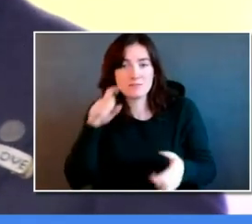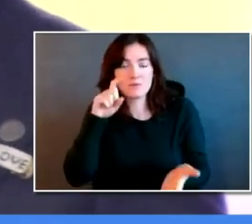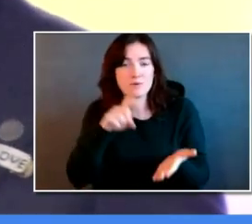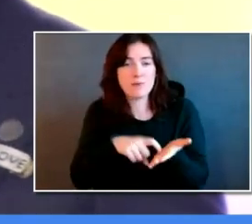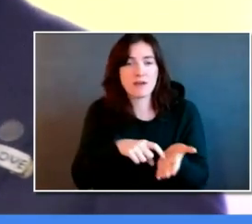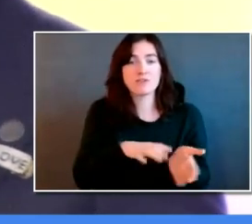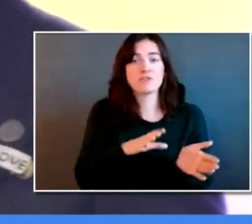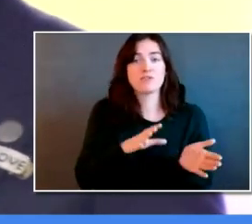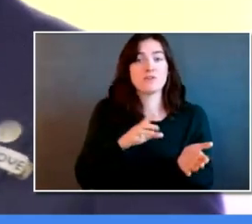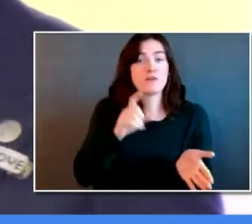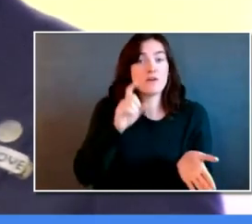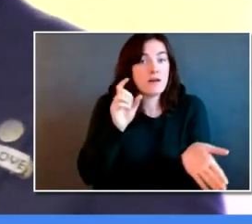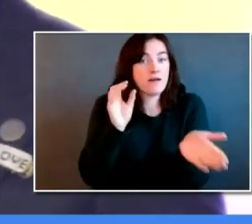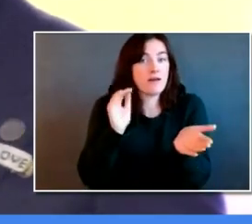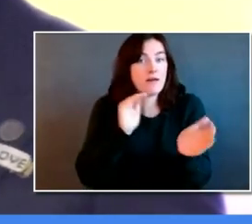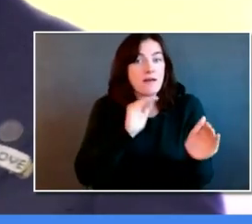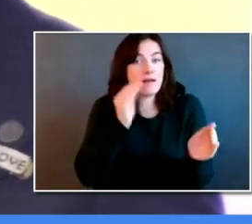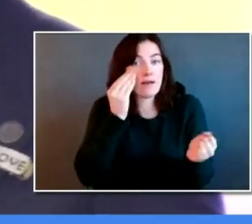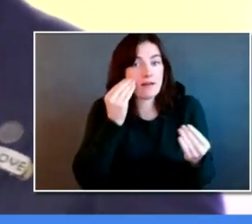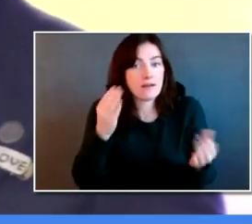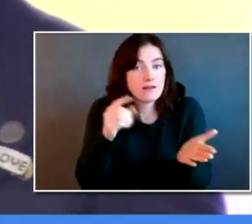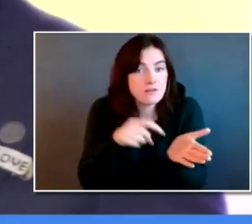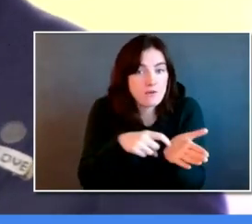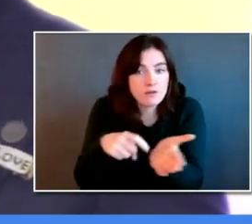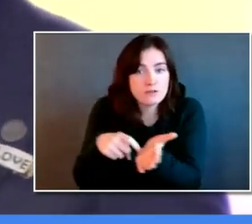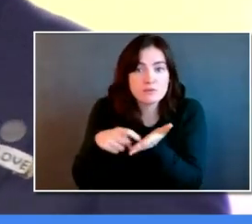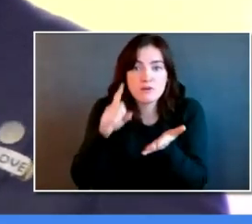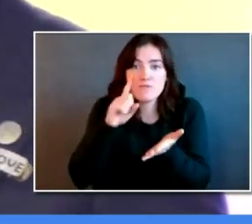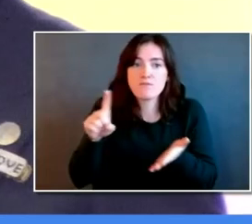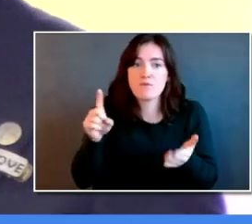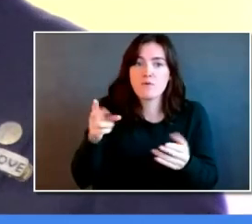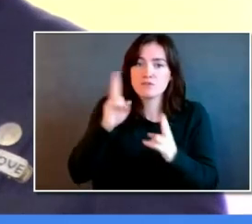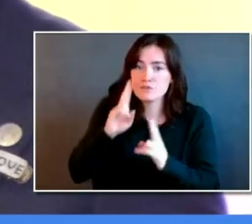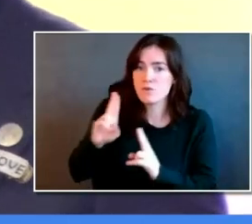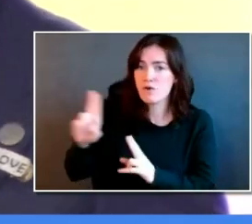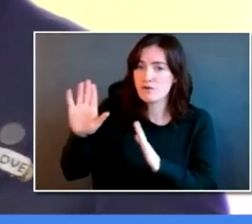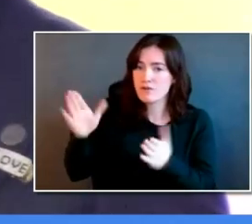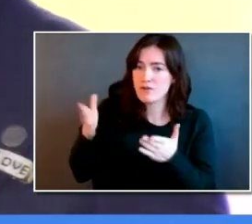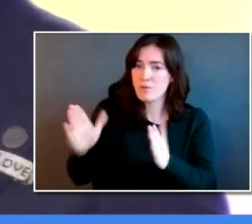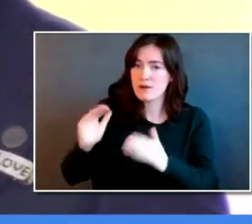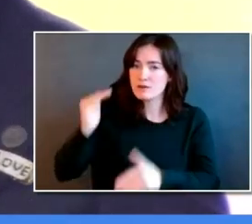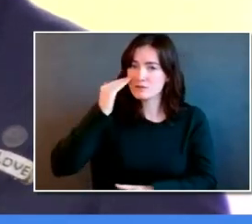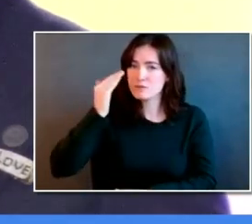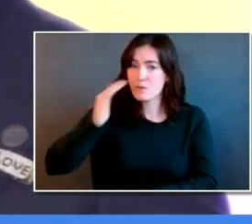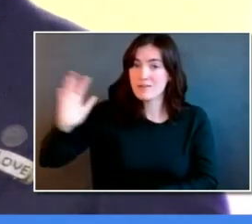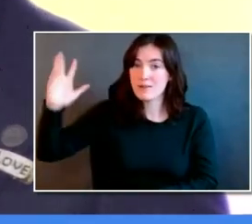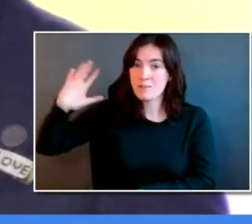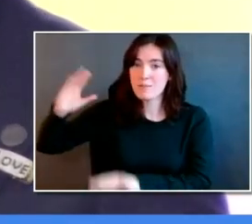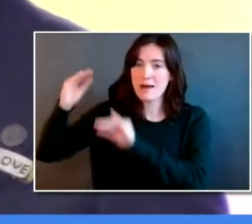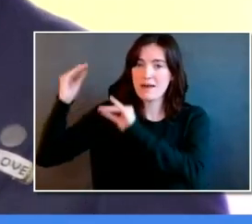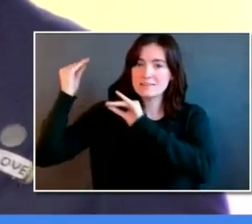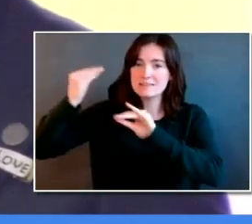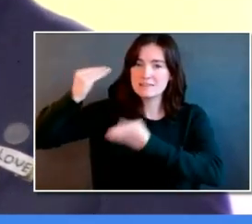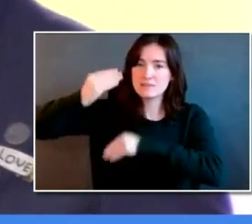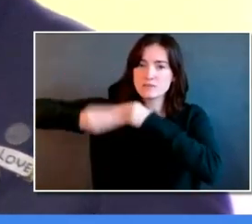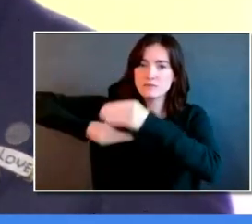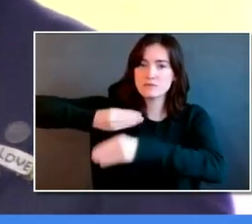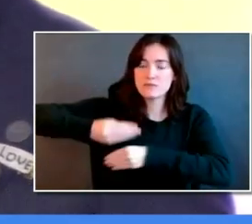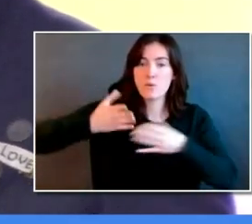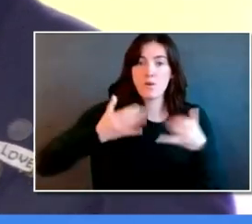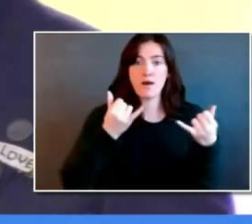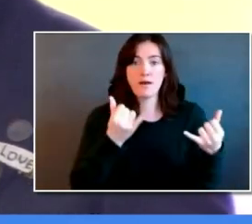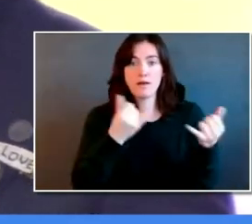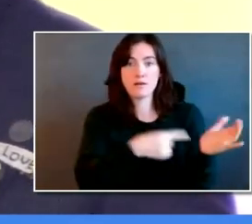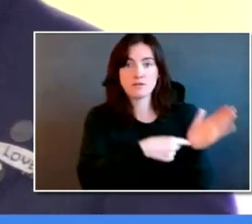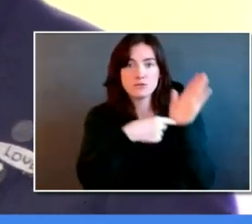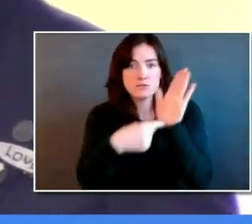help our community honor their indigenous ways of knowing what the past has taught us, what the present is revealing to us, and